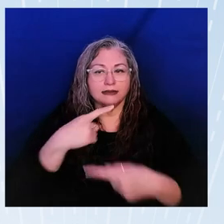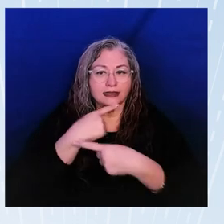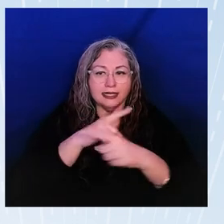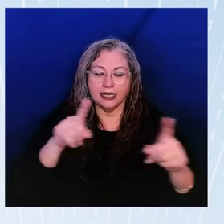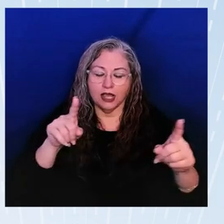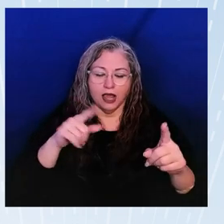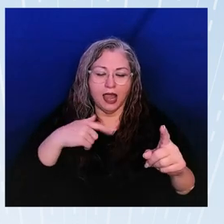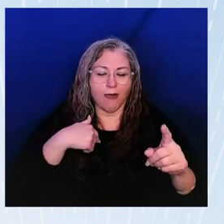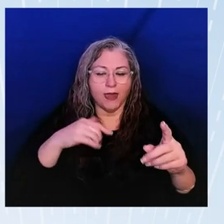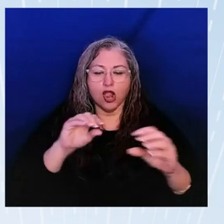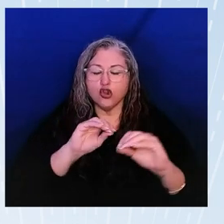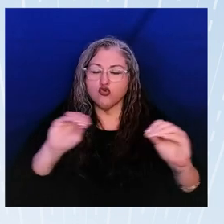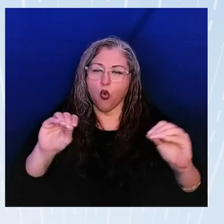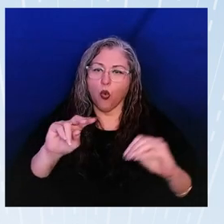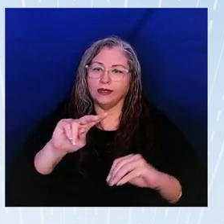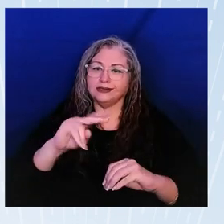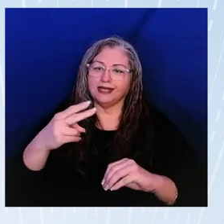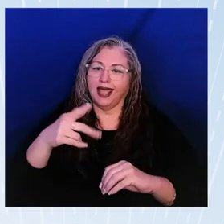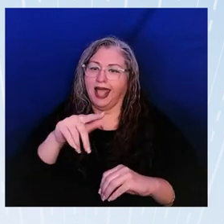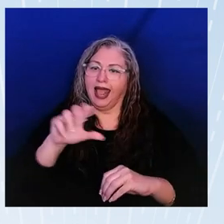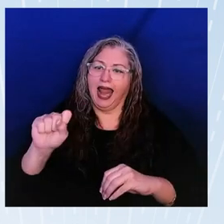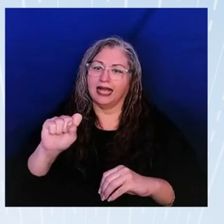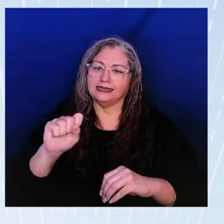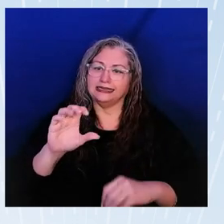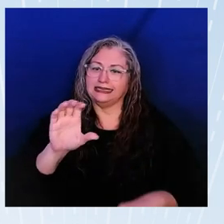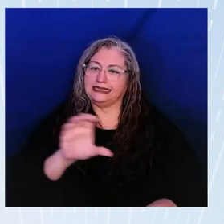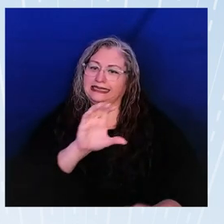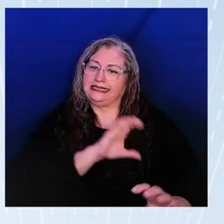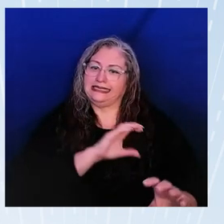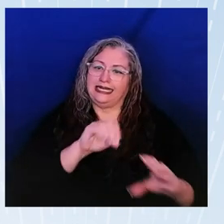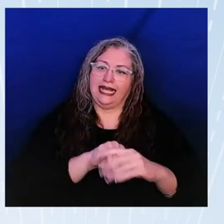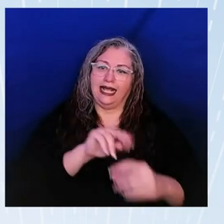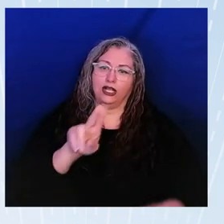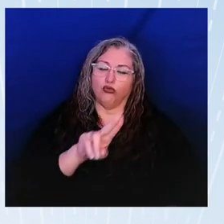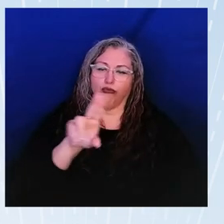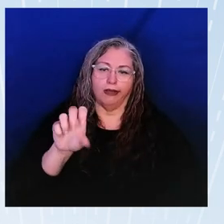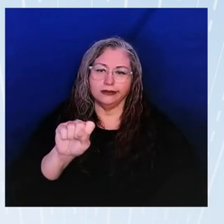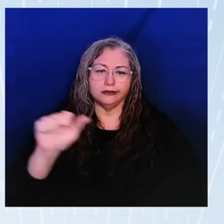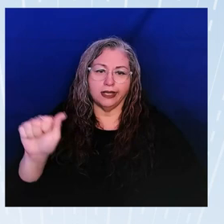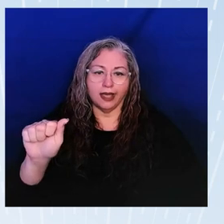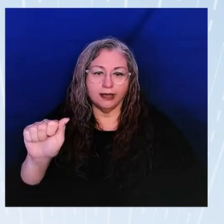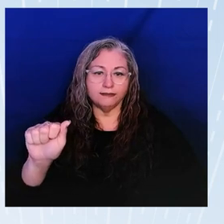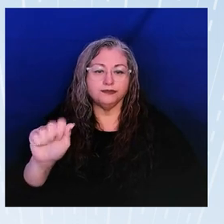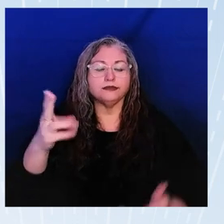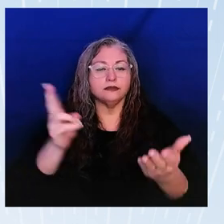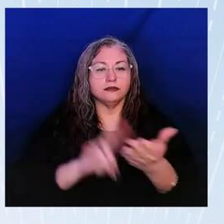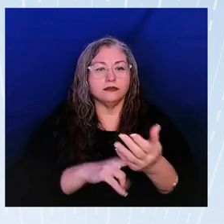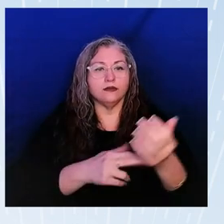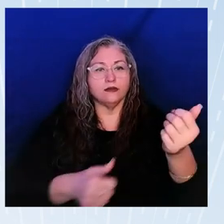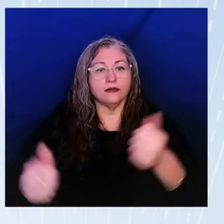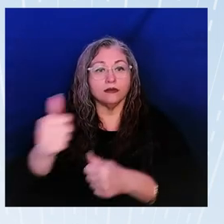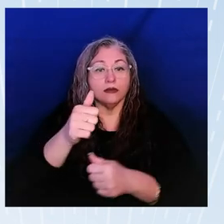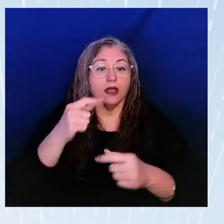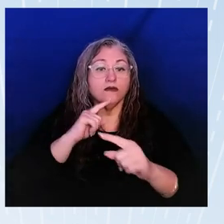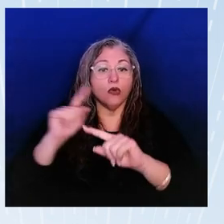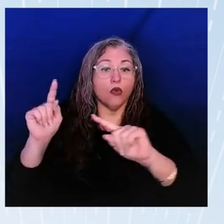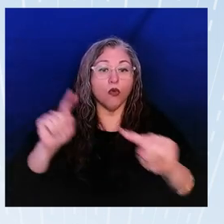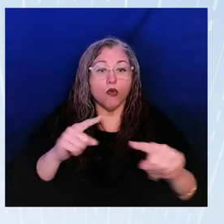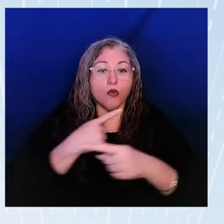no second-class citizens in the United States of America and signed the executive order